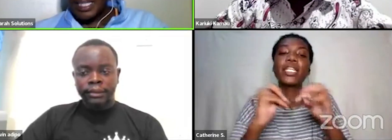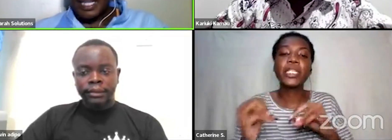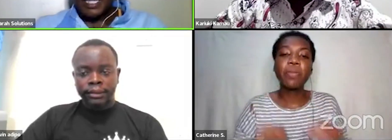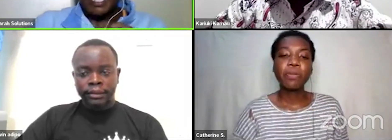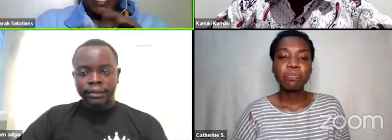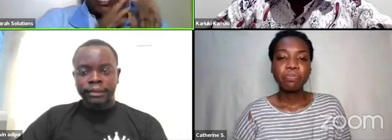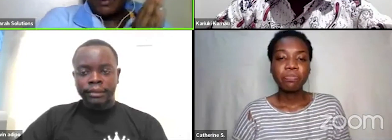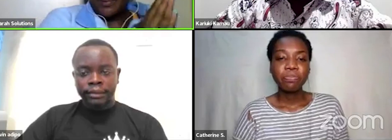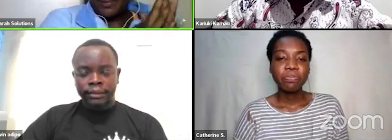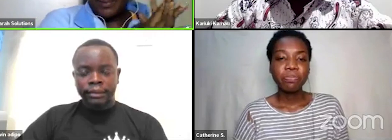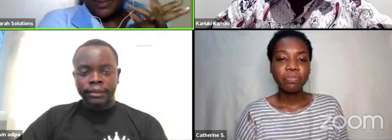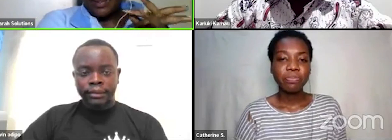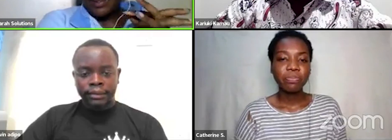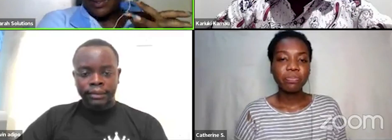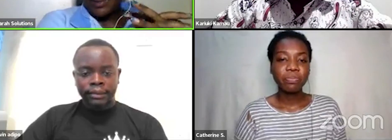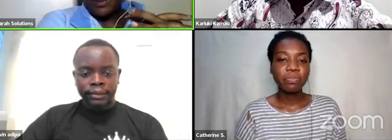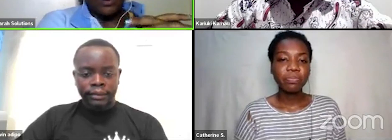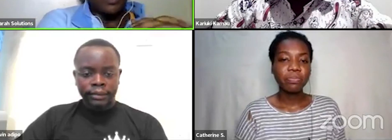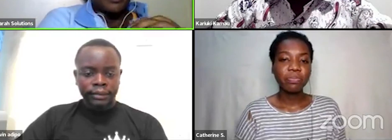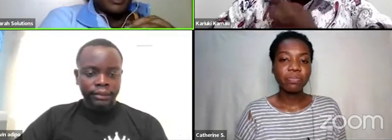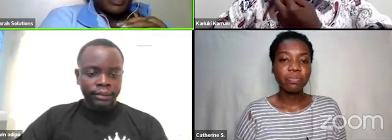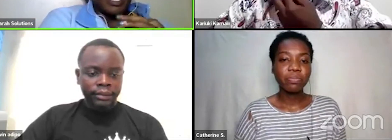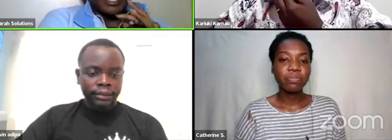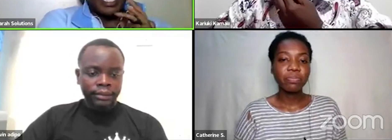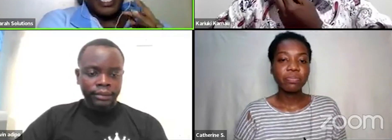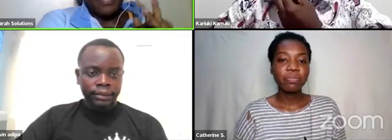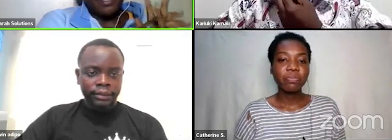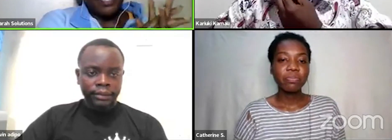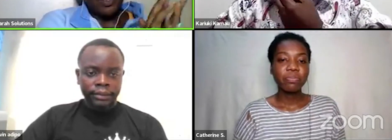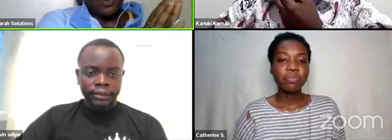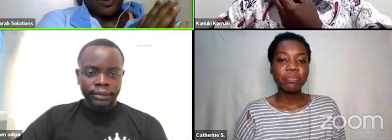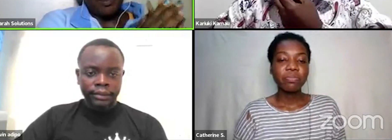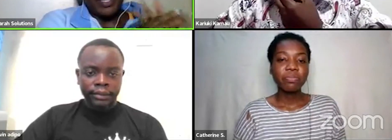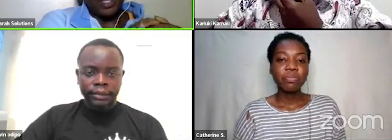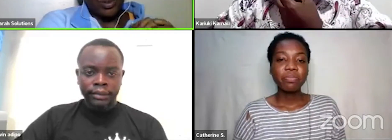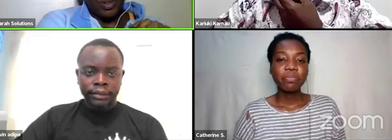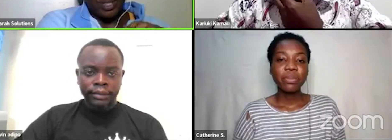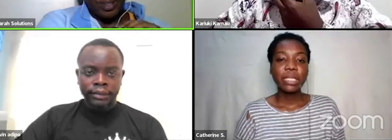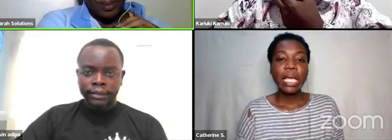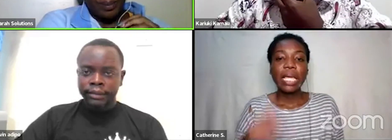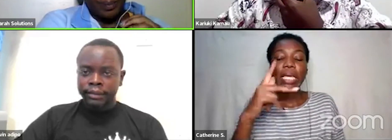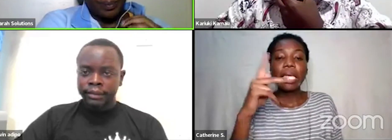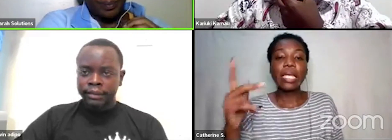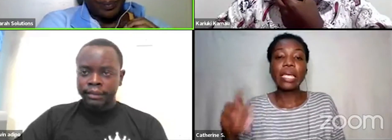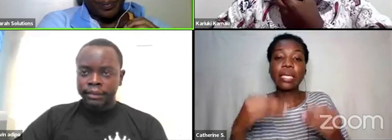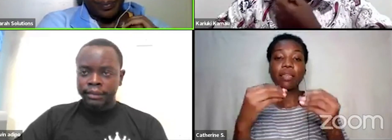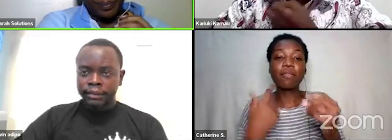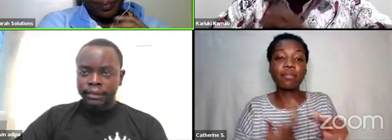All right. And so, KK, give us your parting shot.